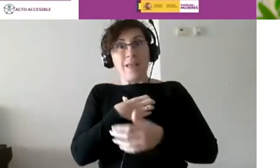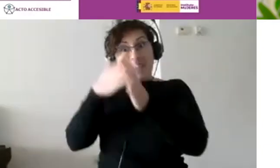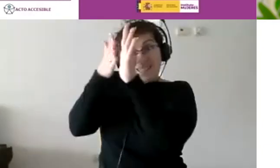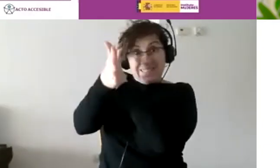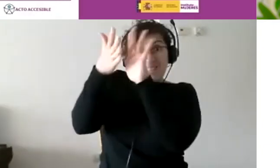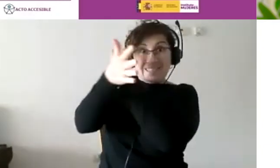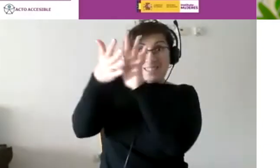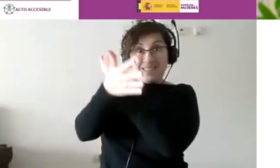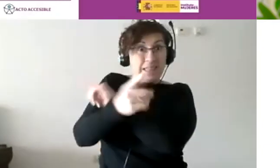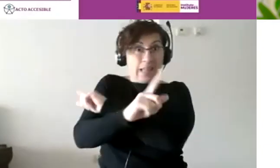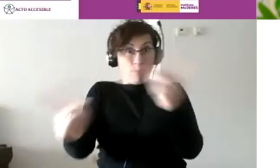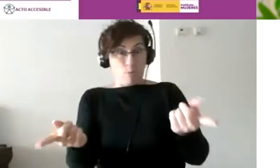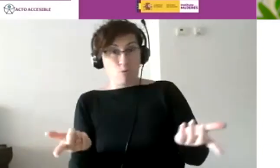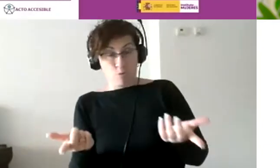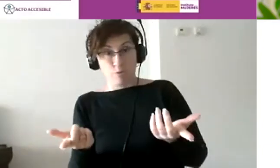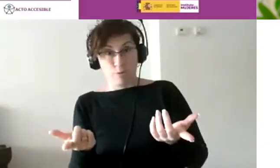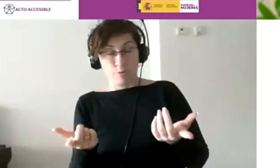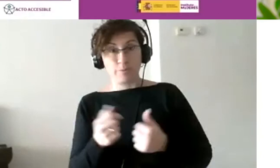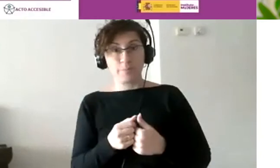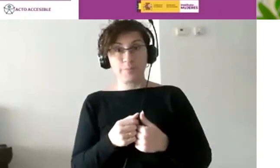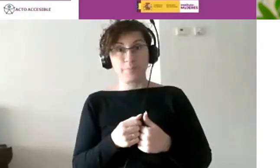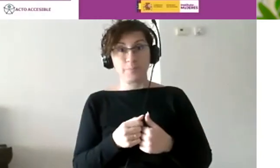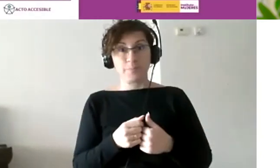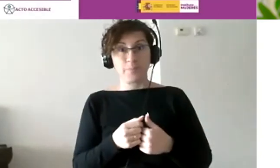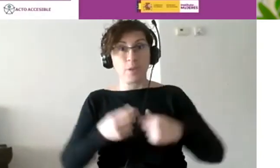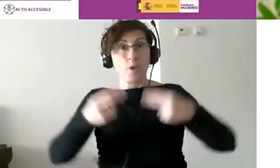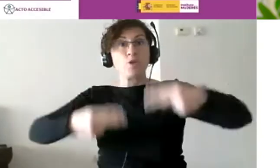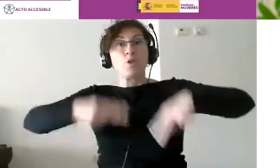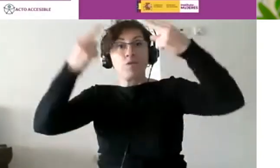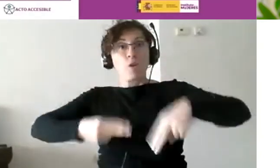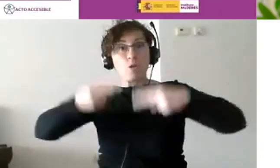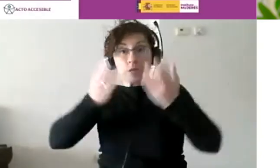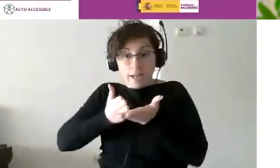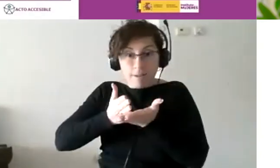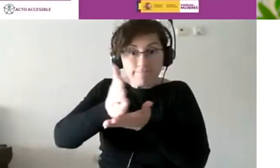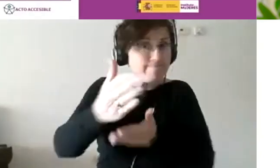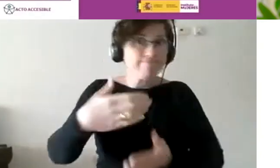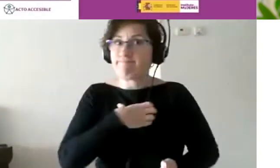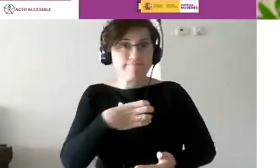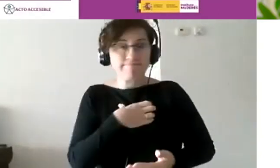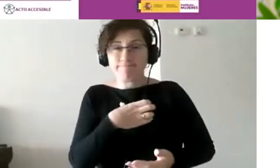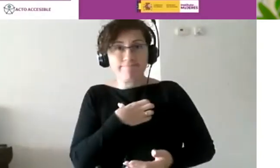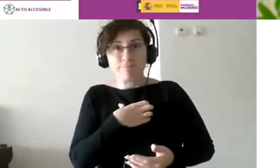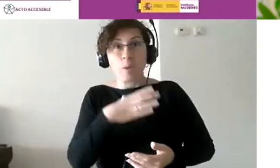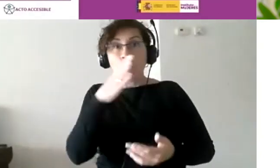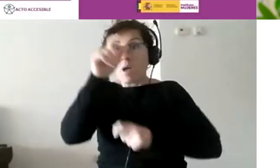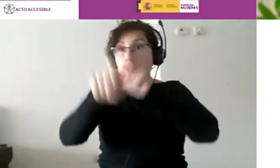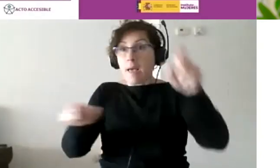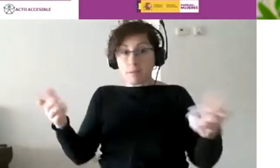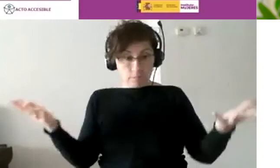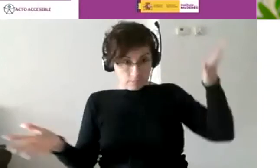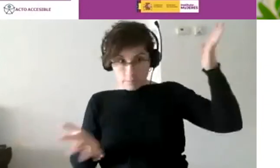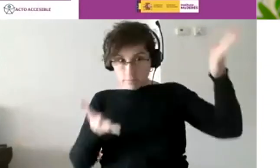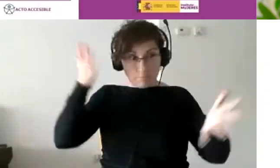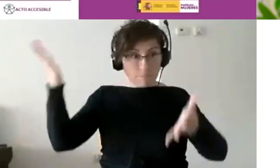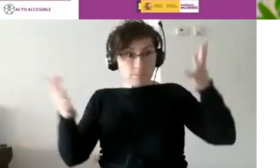border just because those people on the border with Poland don't know what does it mean, that people, they